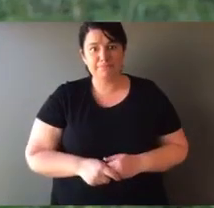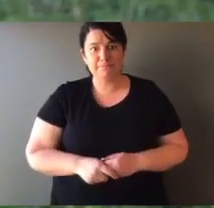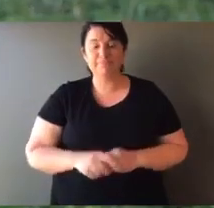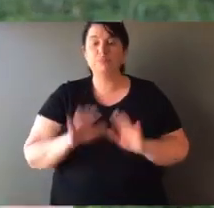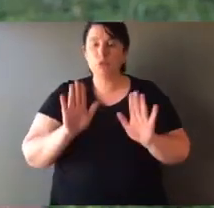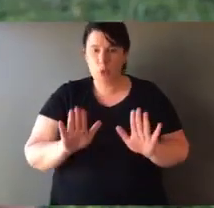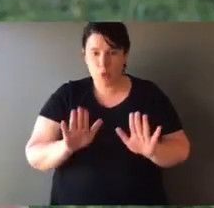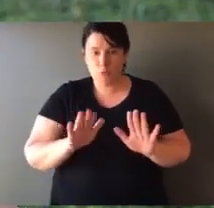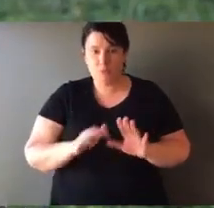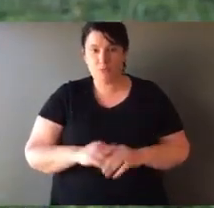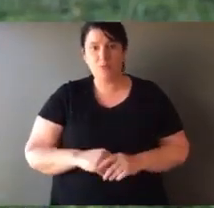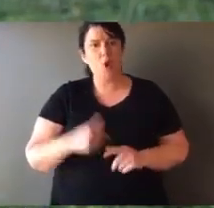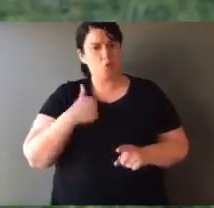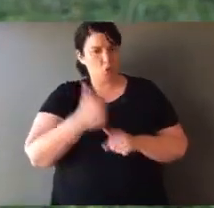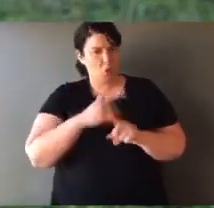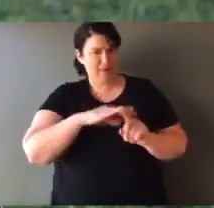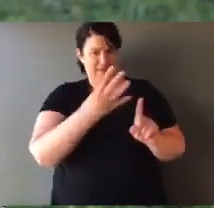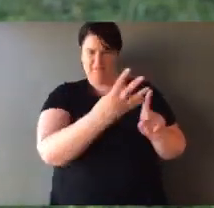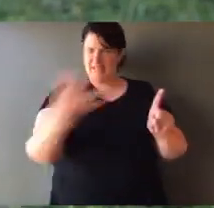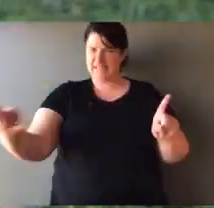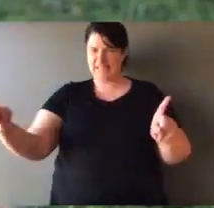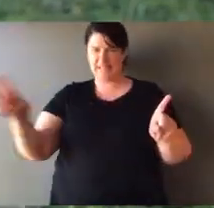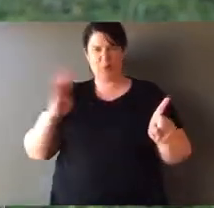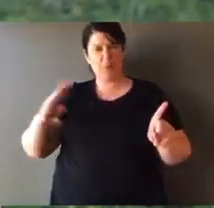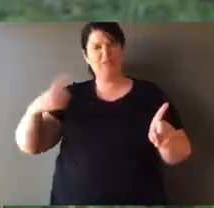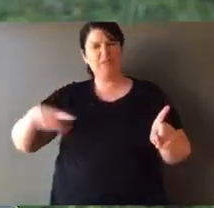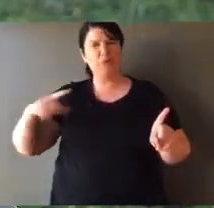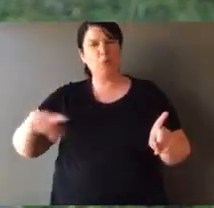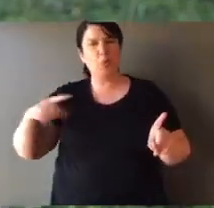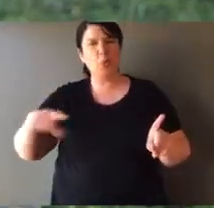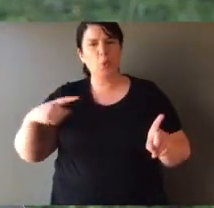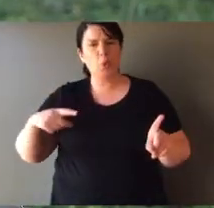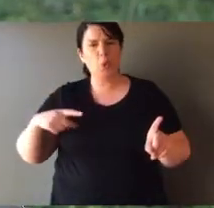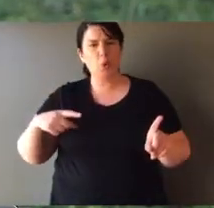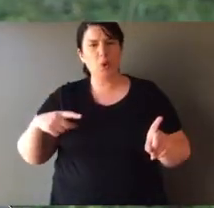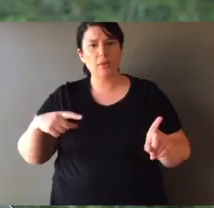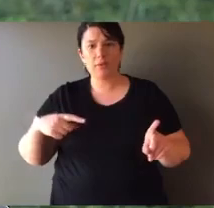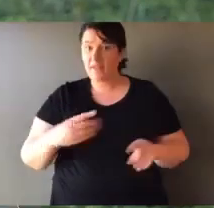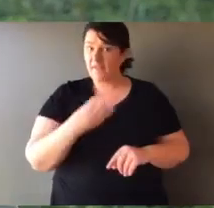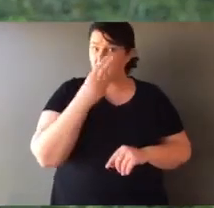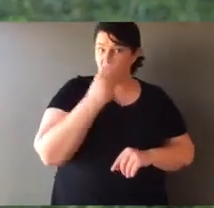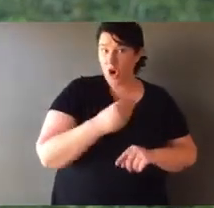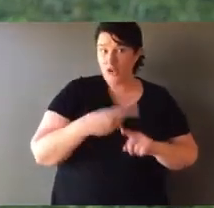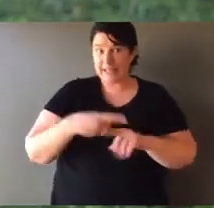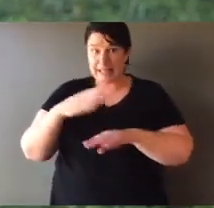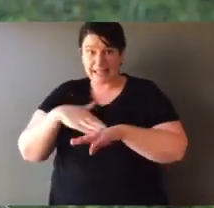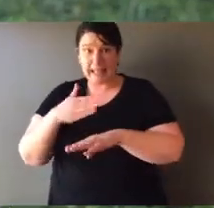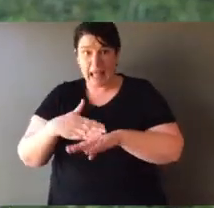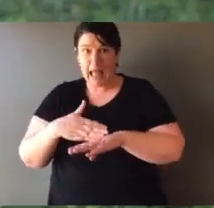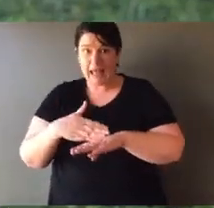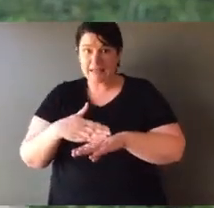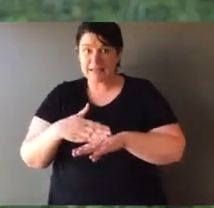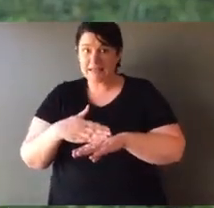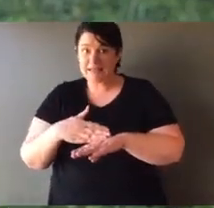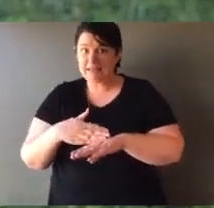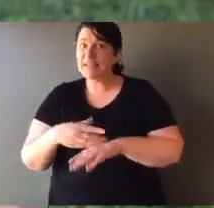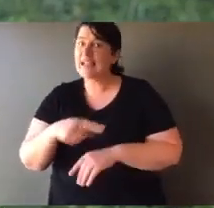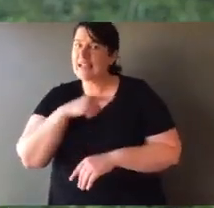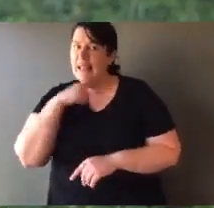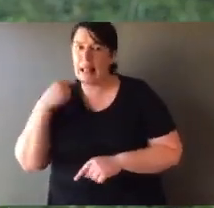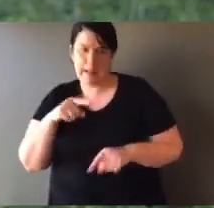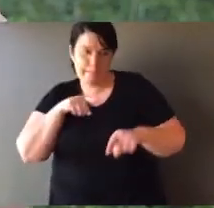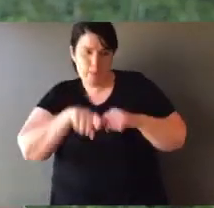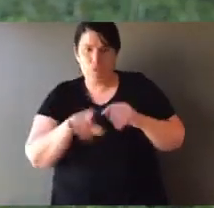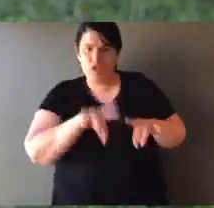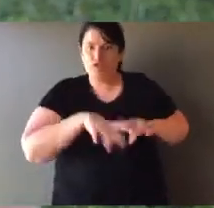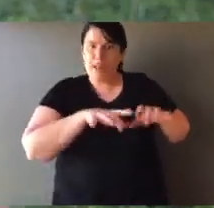predators. So, on to fencing. Why do we need fencing? Well, at the moment, the feral fox and feral cat is